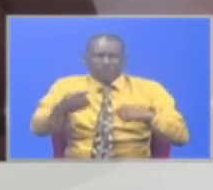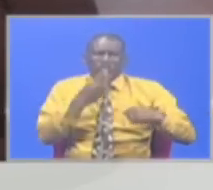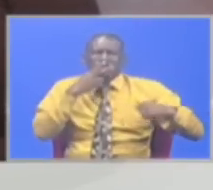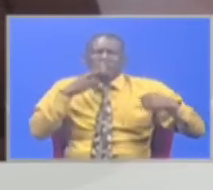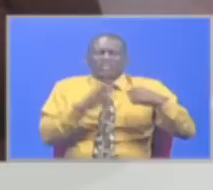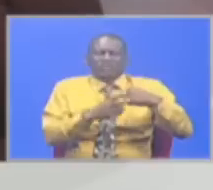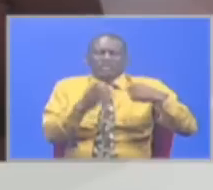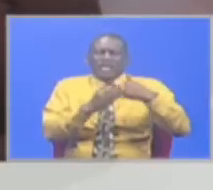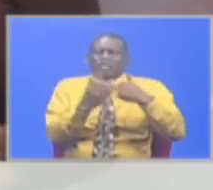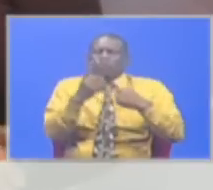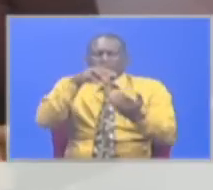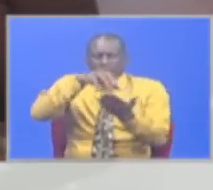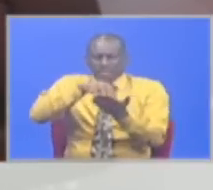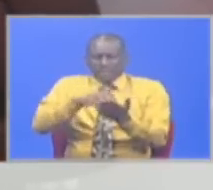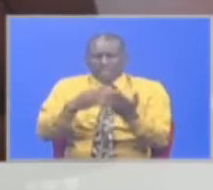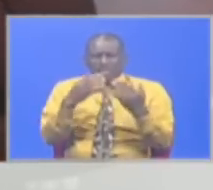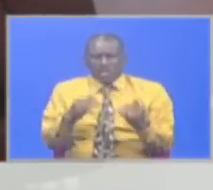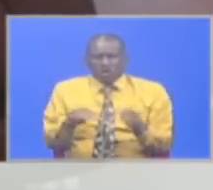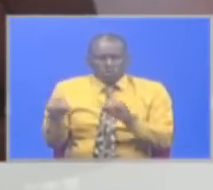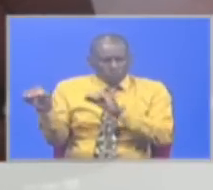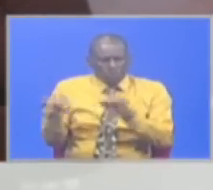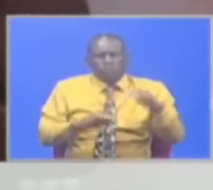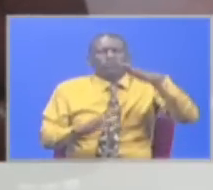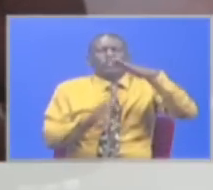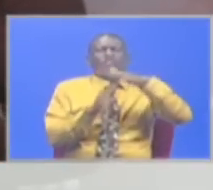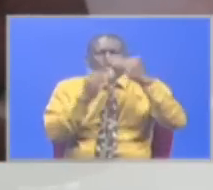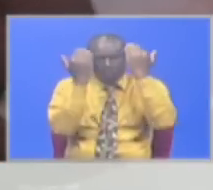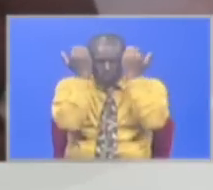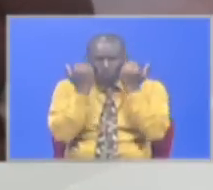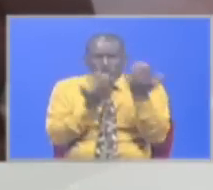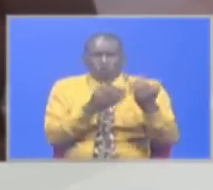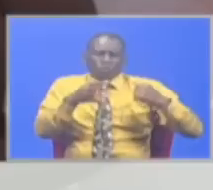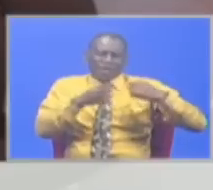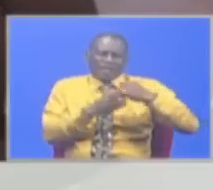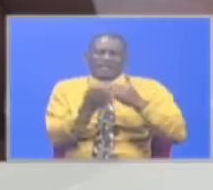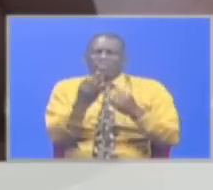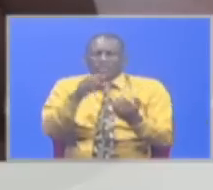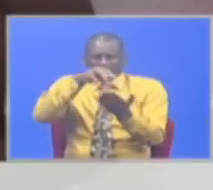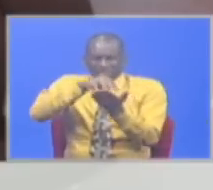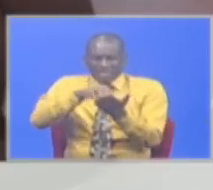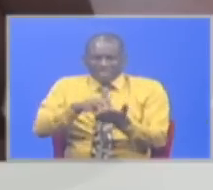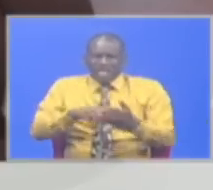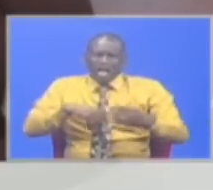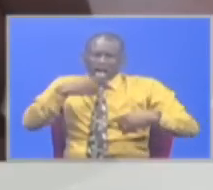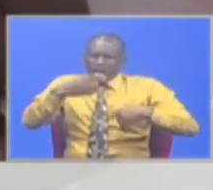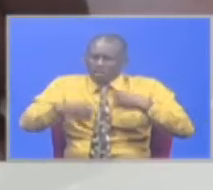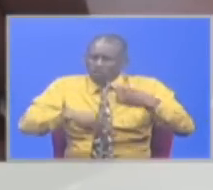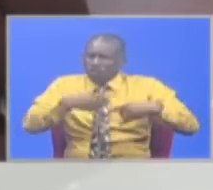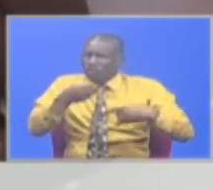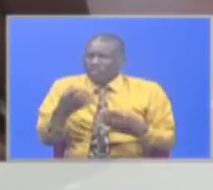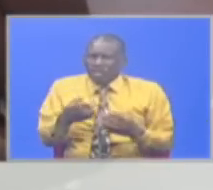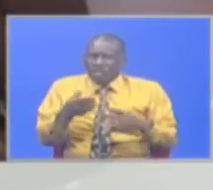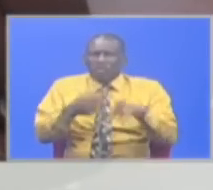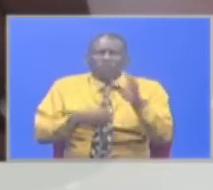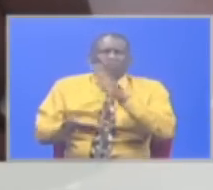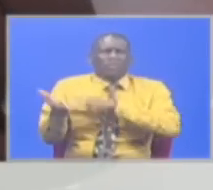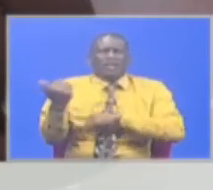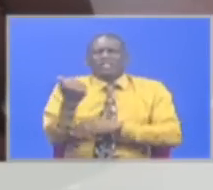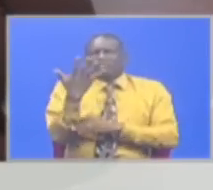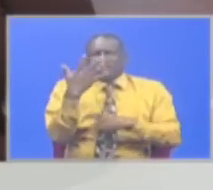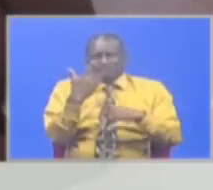39,781 cases. So we go to the Supreme Court, where 93 cases are still pending from the last